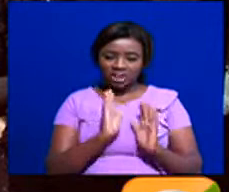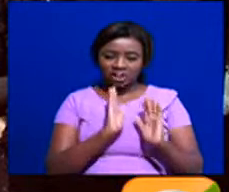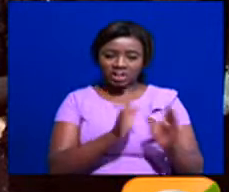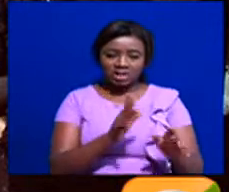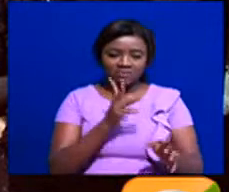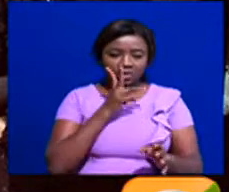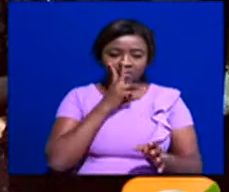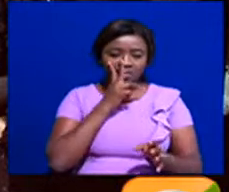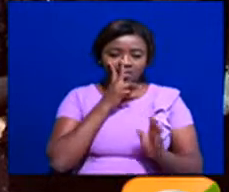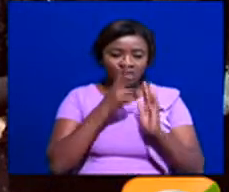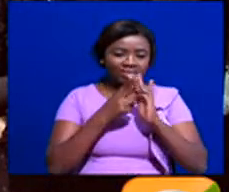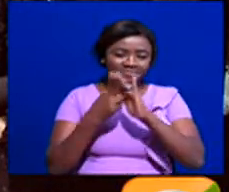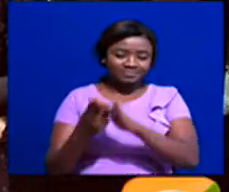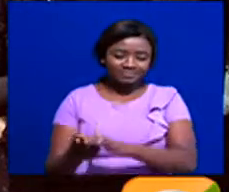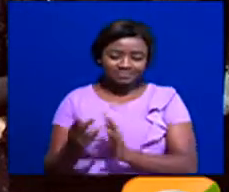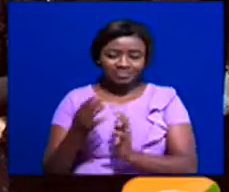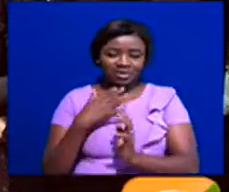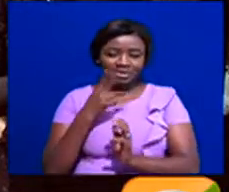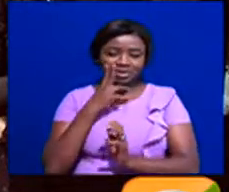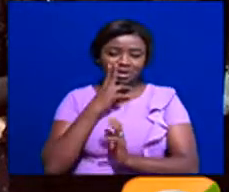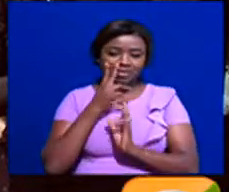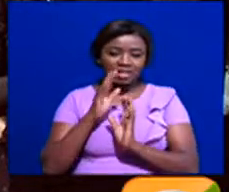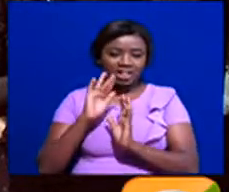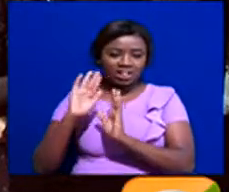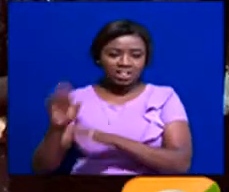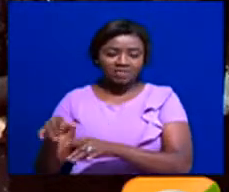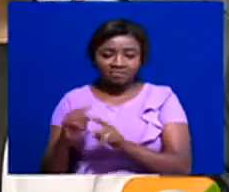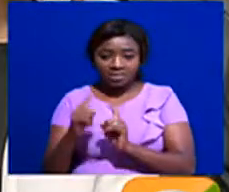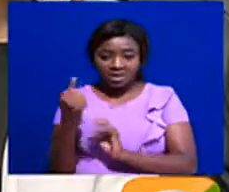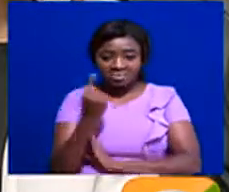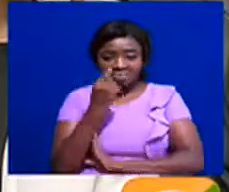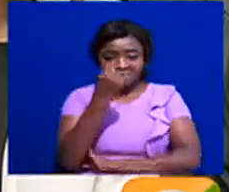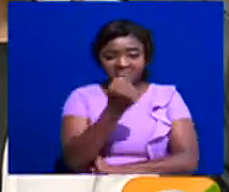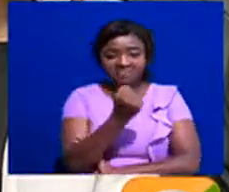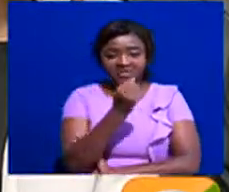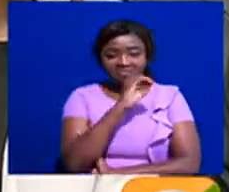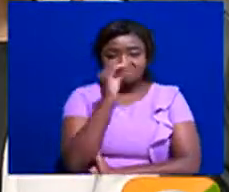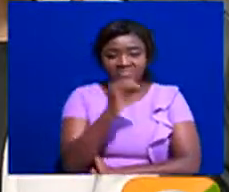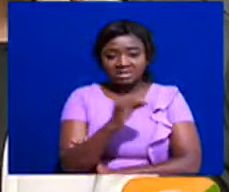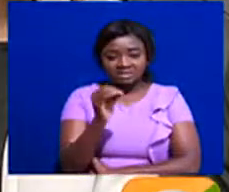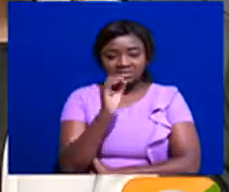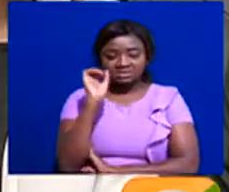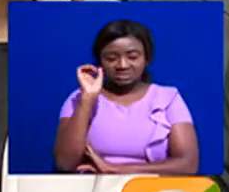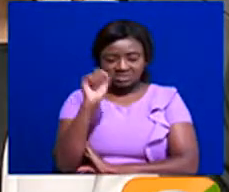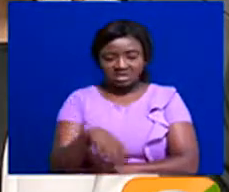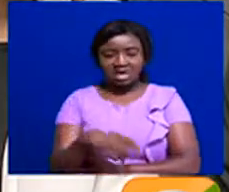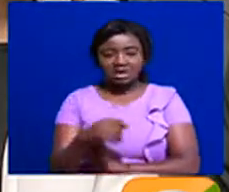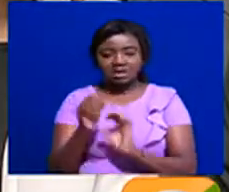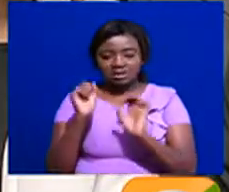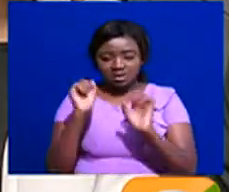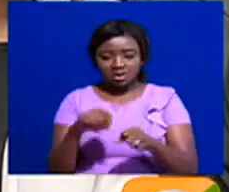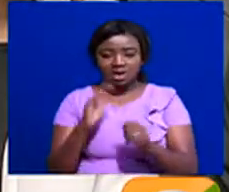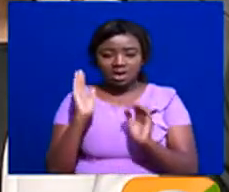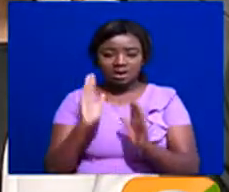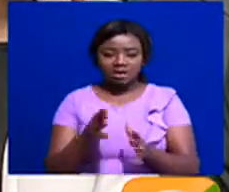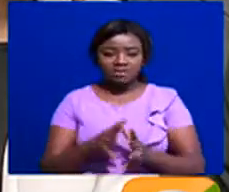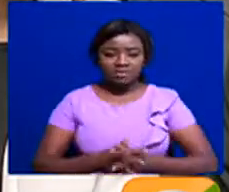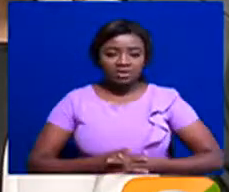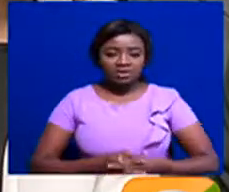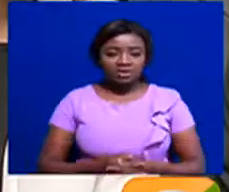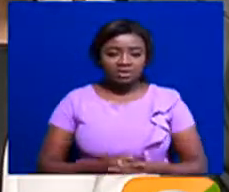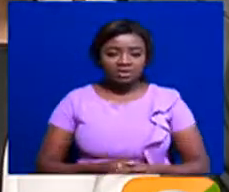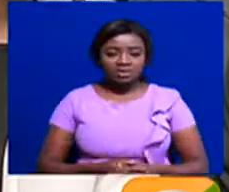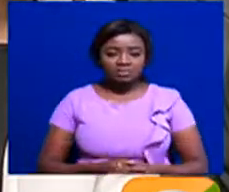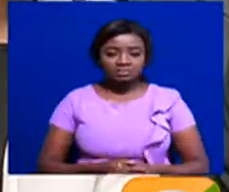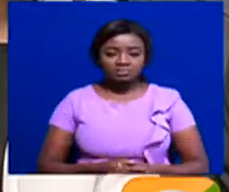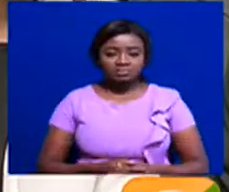tobacco. Out of these 95%, only 5% are able to jump the line and move to the other side.